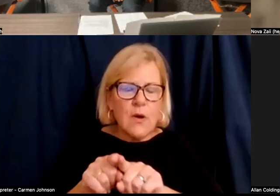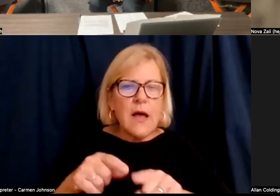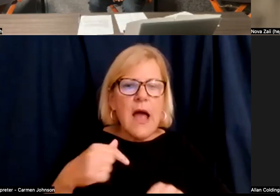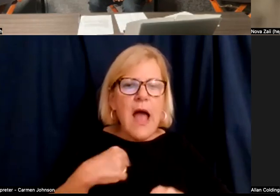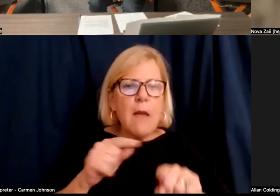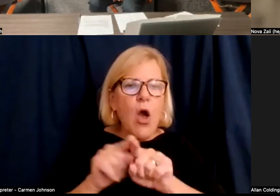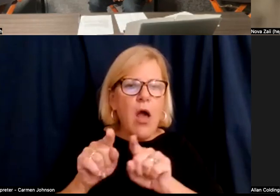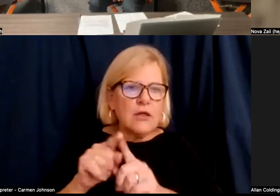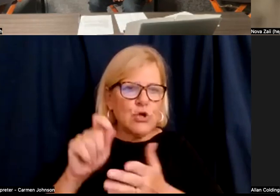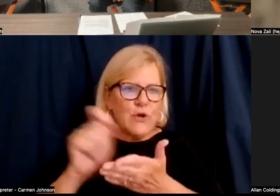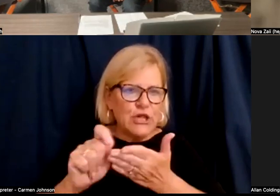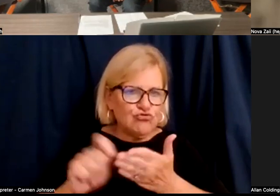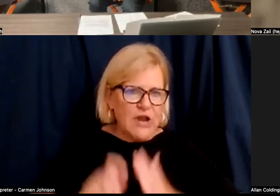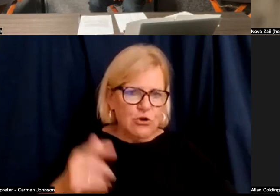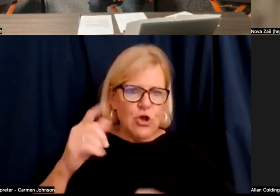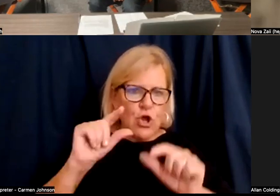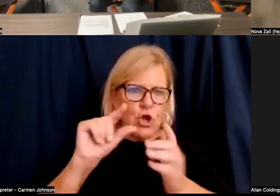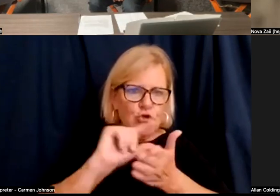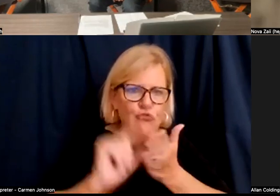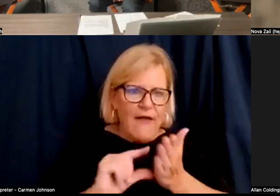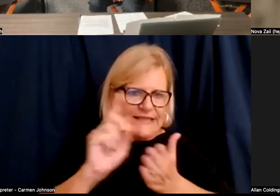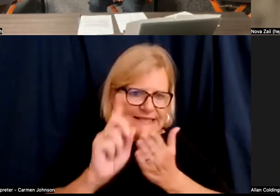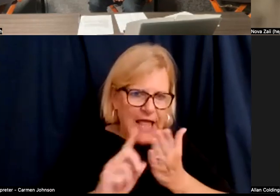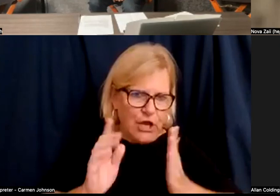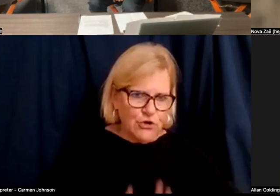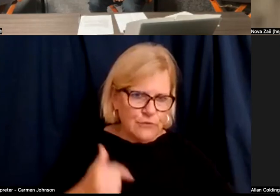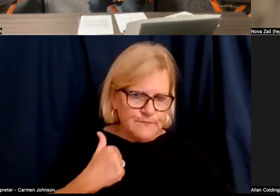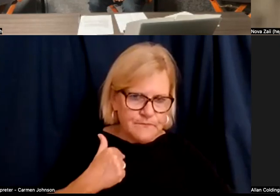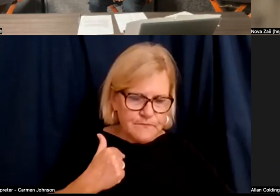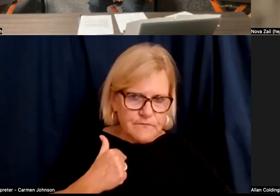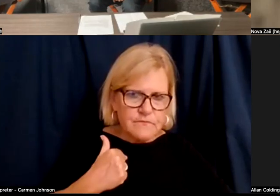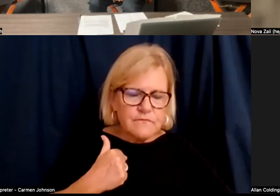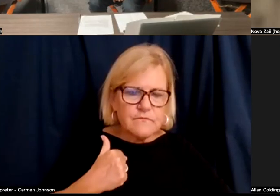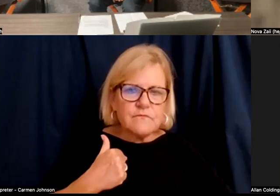I'm also an illustrator and graphic designer. Okay, and